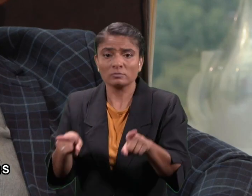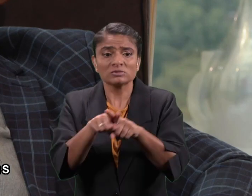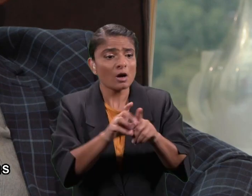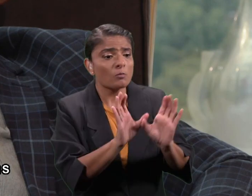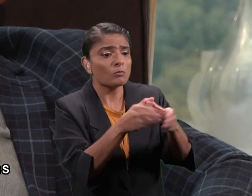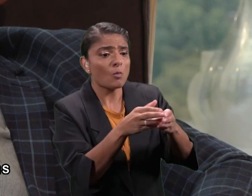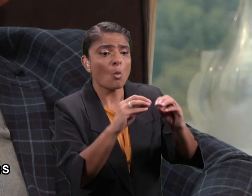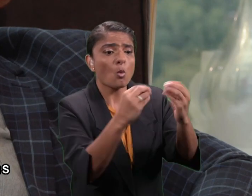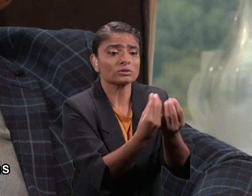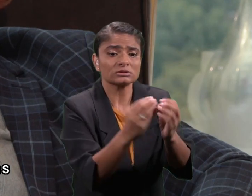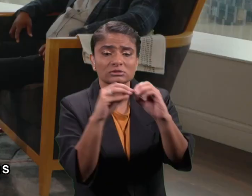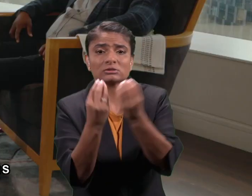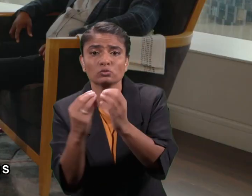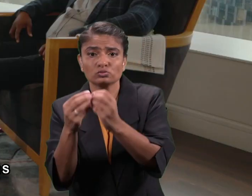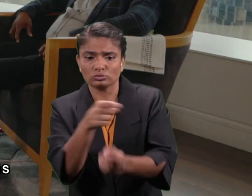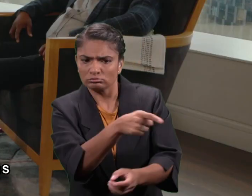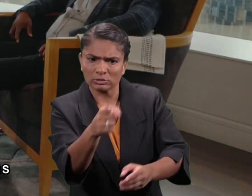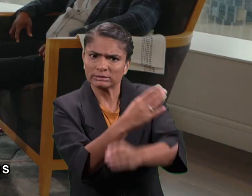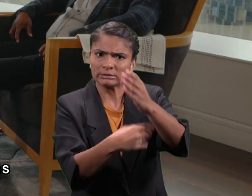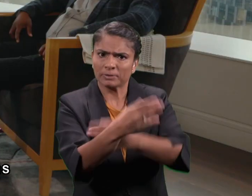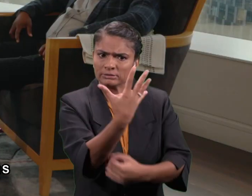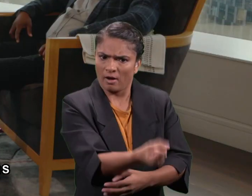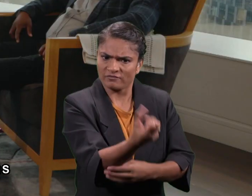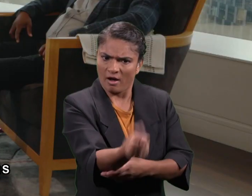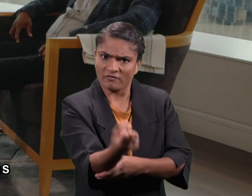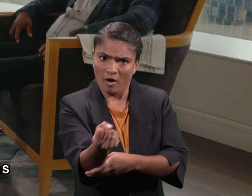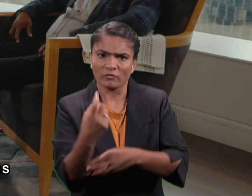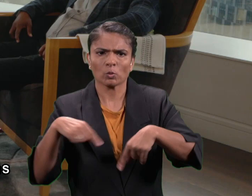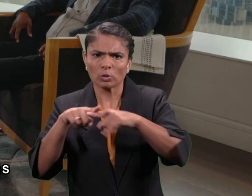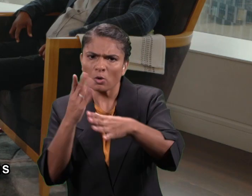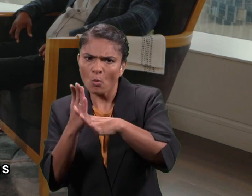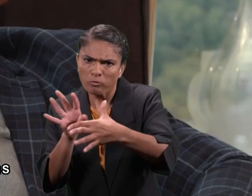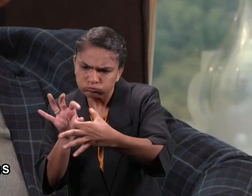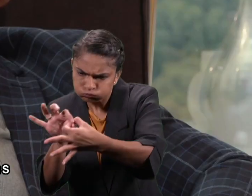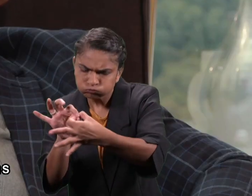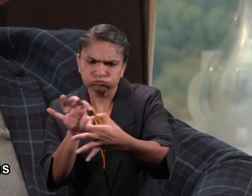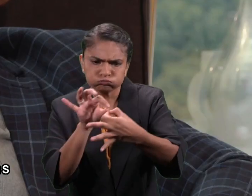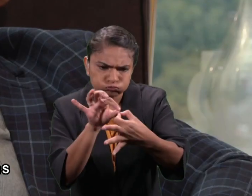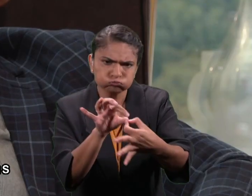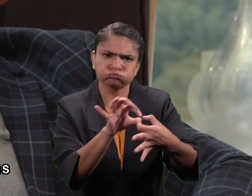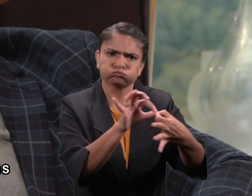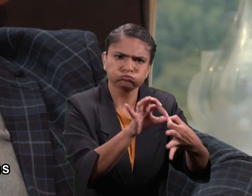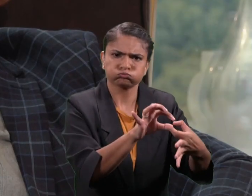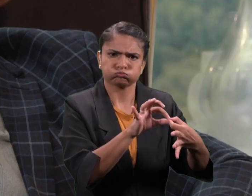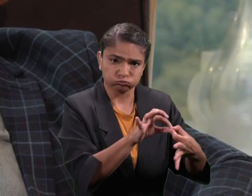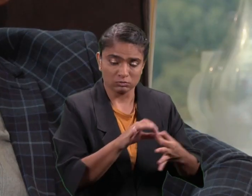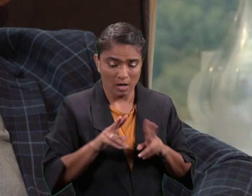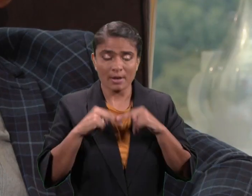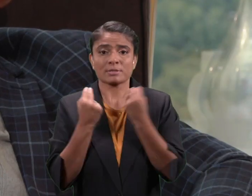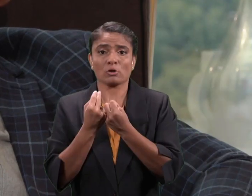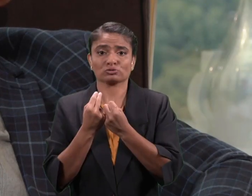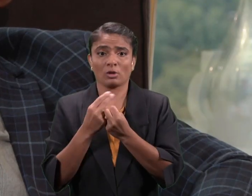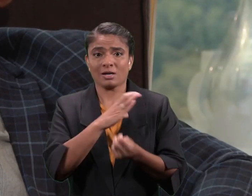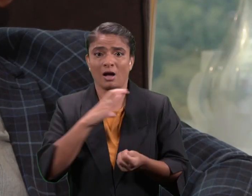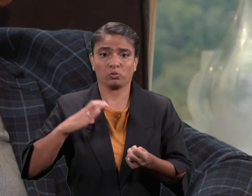and we've also worked with organizations of persons with disabilities, such as the